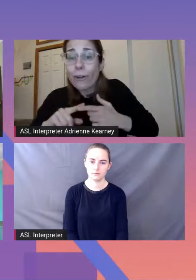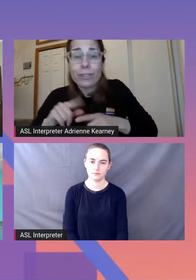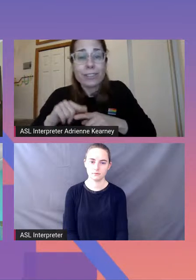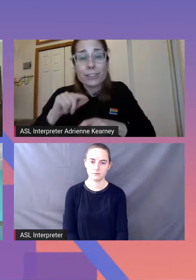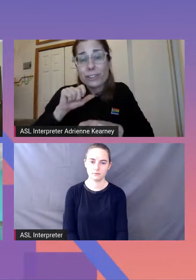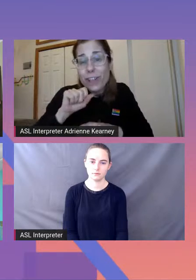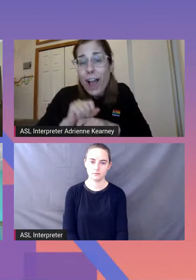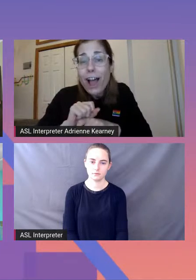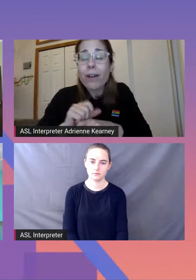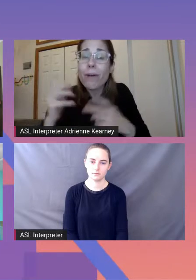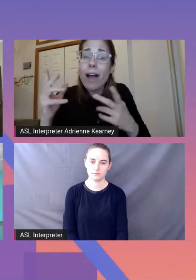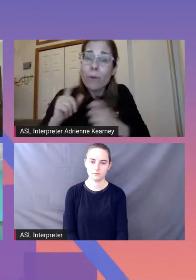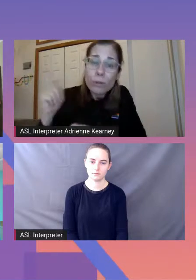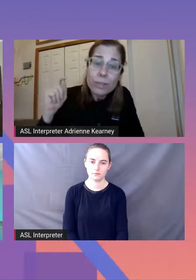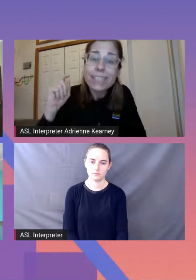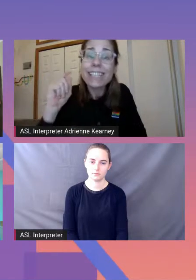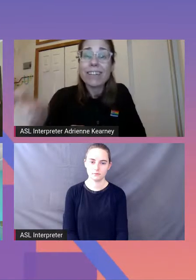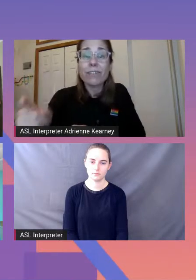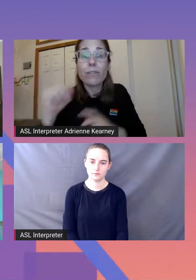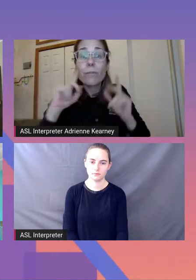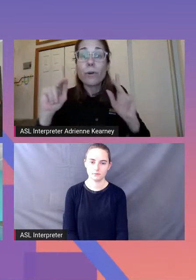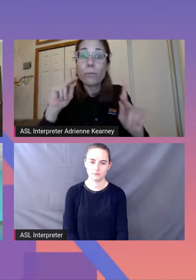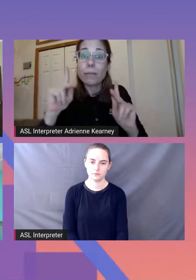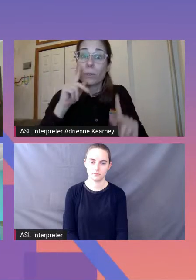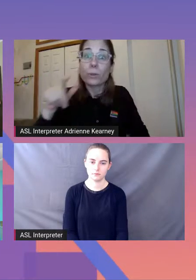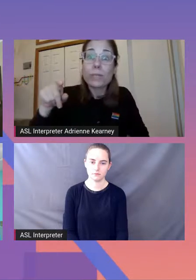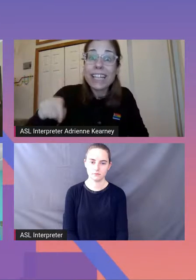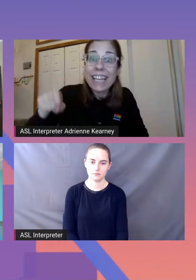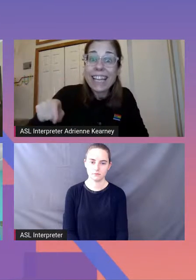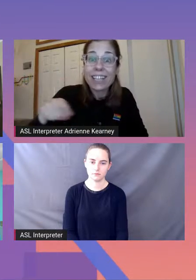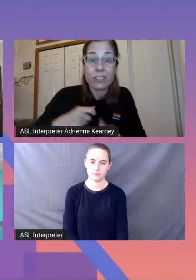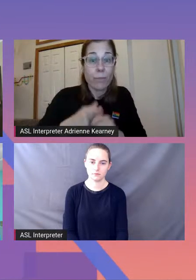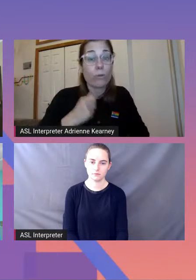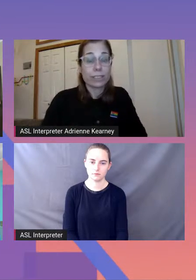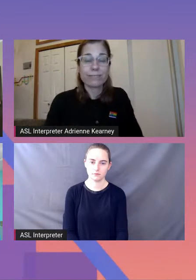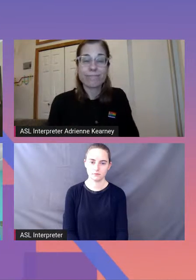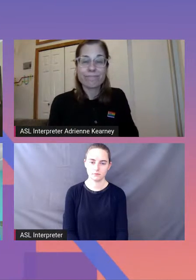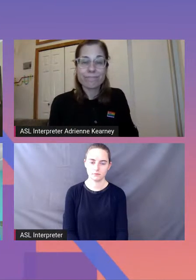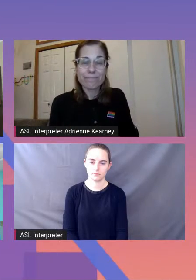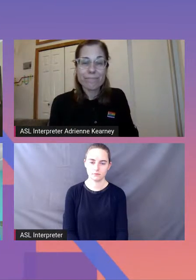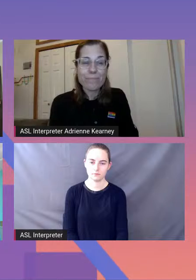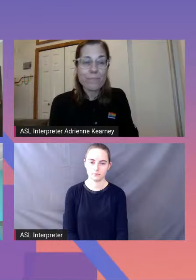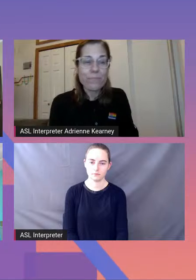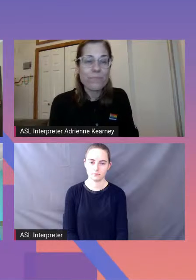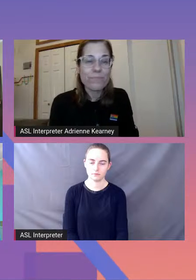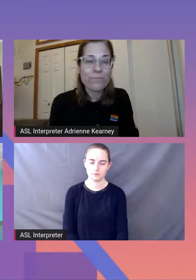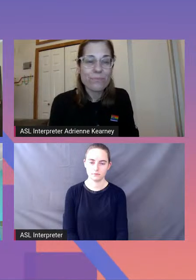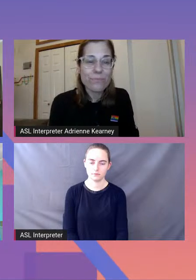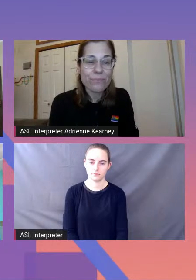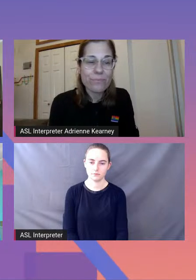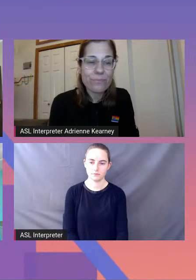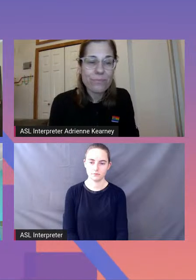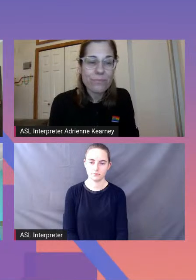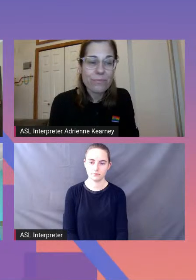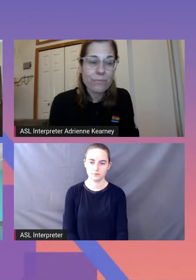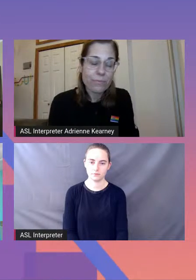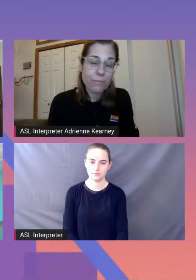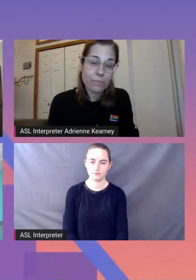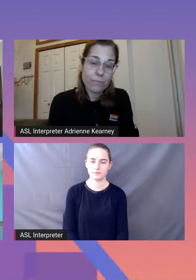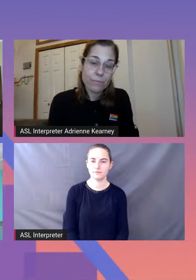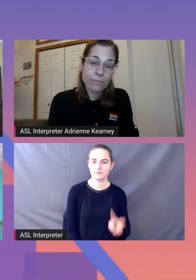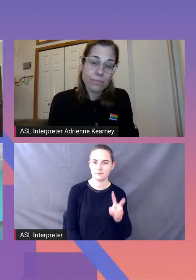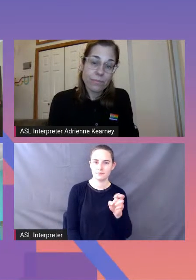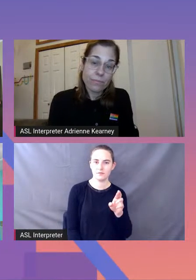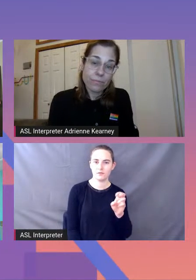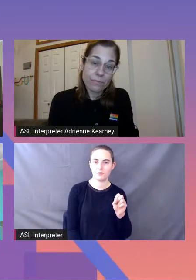Thank you, Siobhan. First off, and then we have one more question. The demands, yeah, I